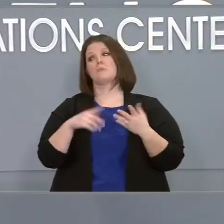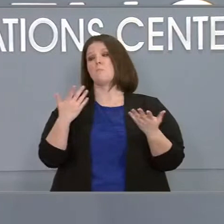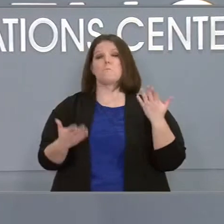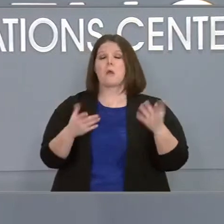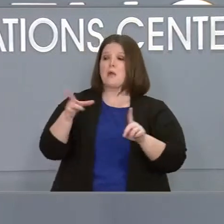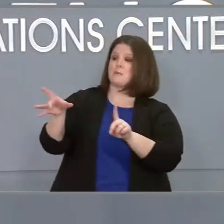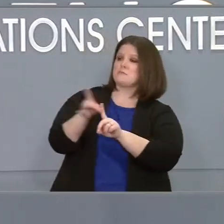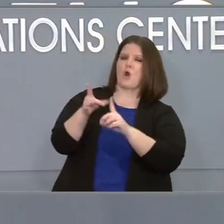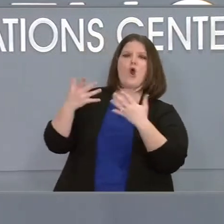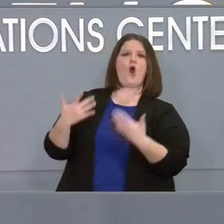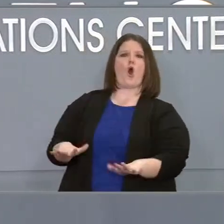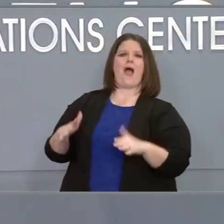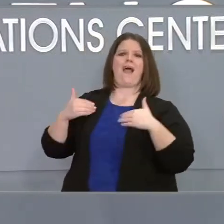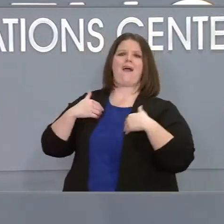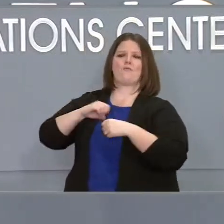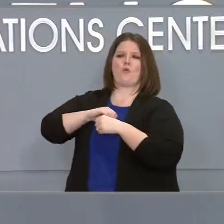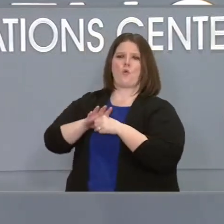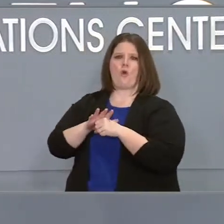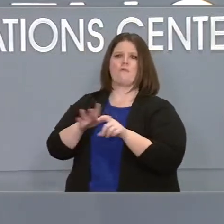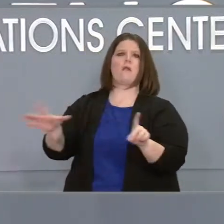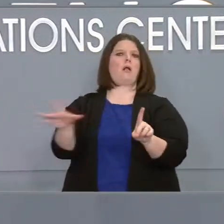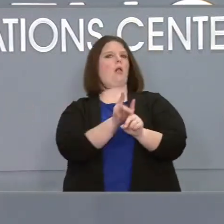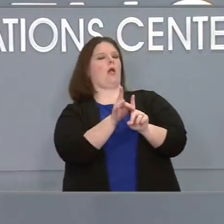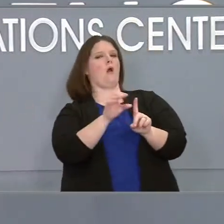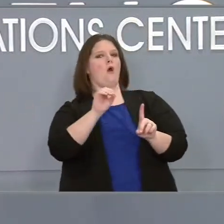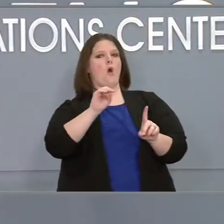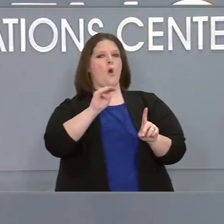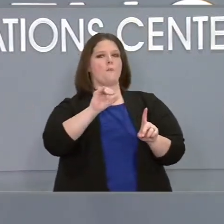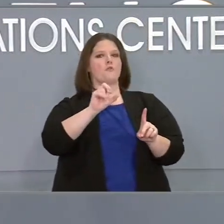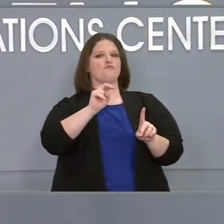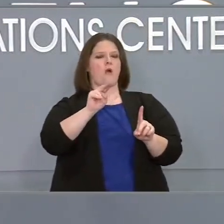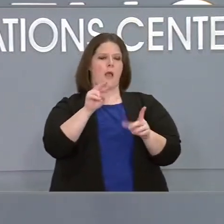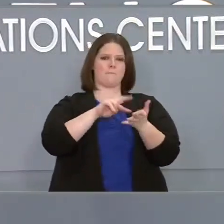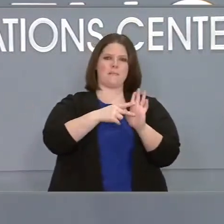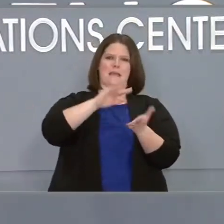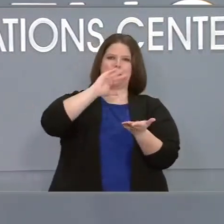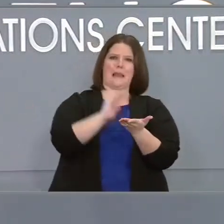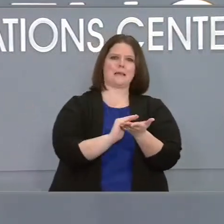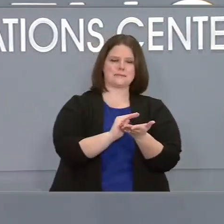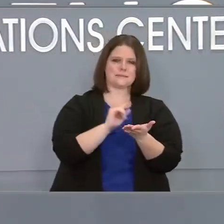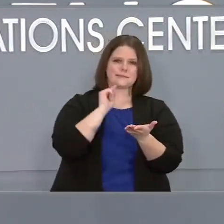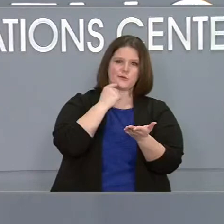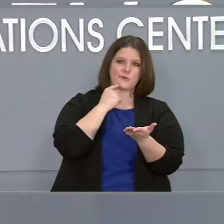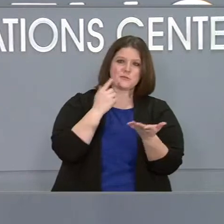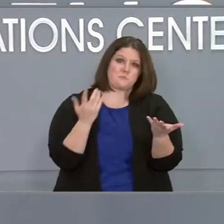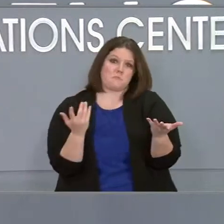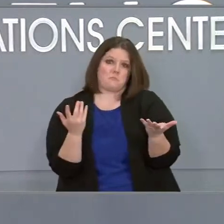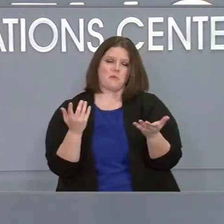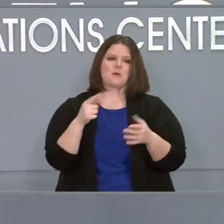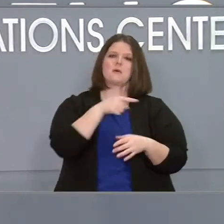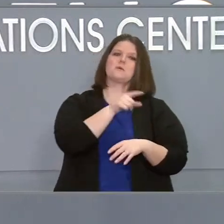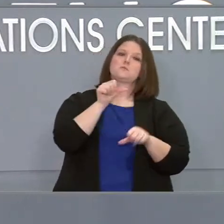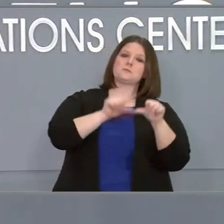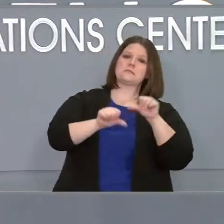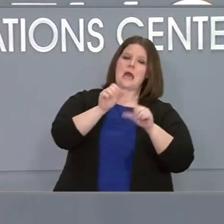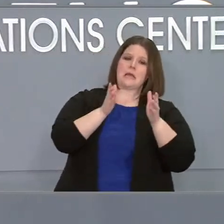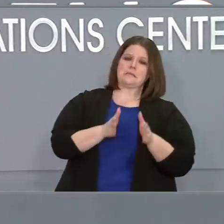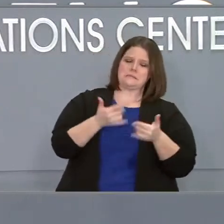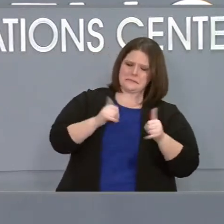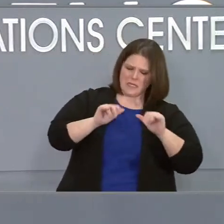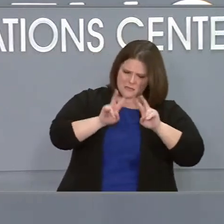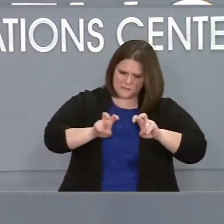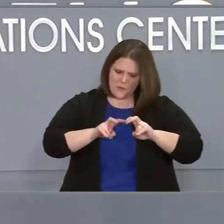And so I think the scientific community is still trying to tease out the why, meaning that if someone hasn't had COVID before and they haven't had a vaccine, they're